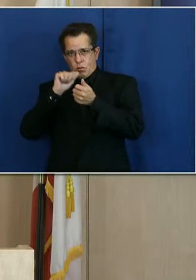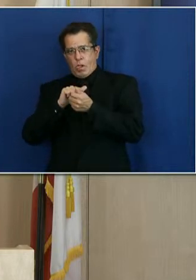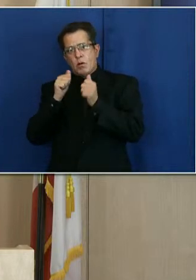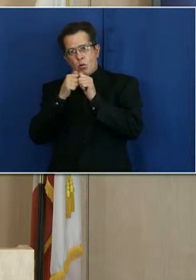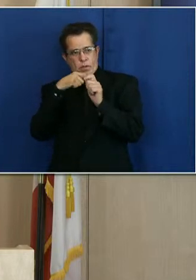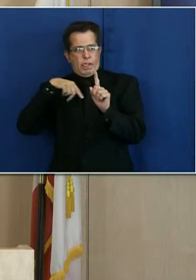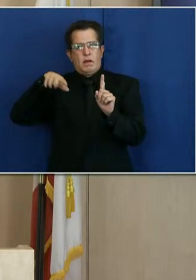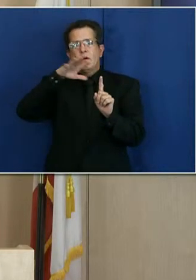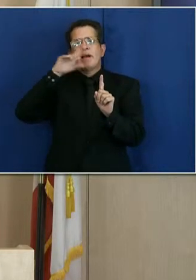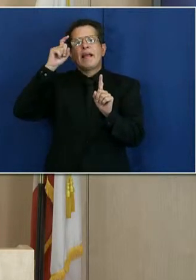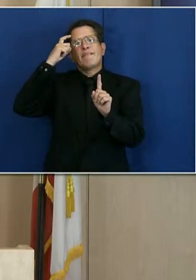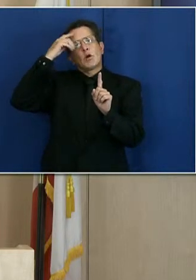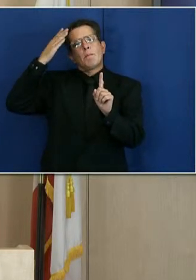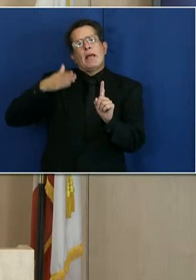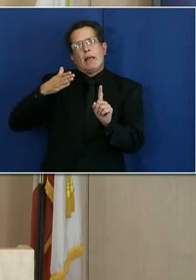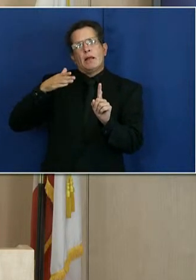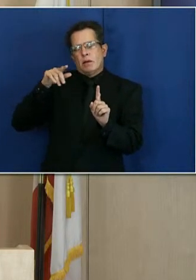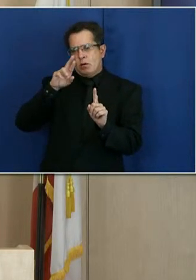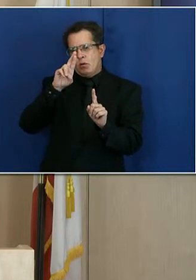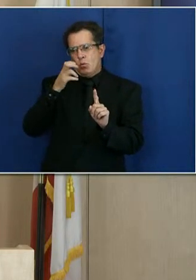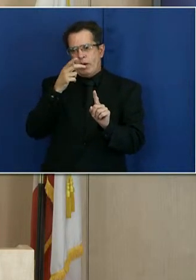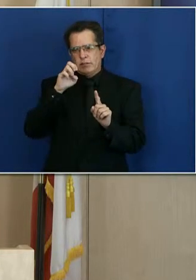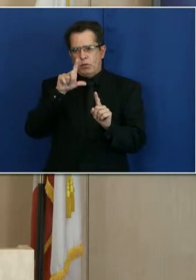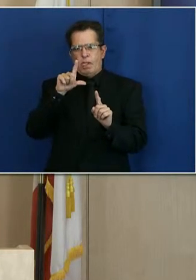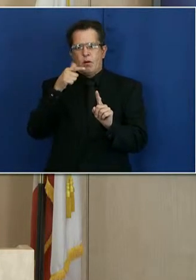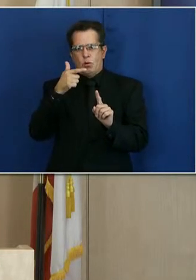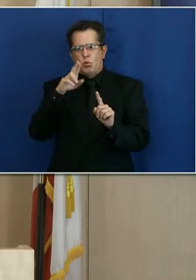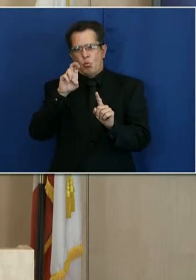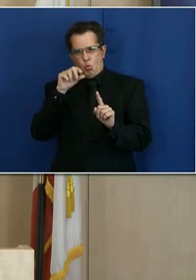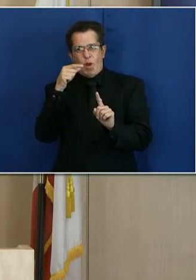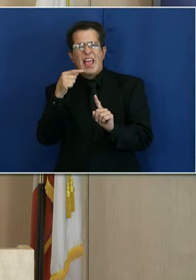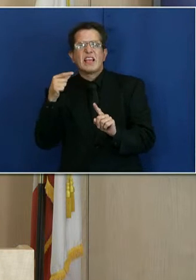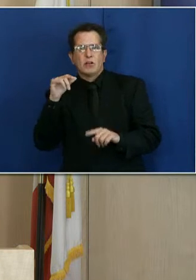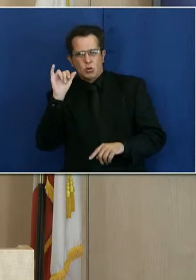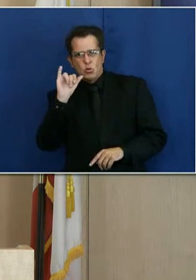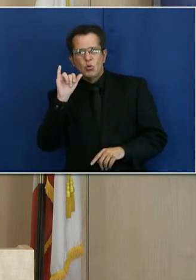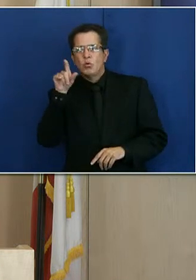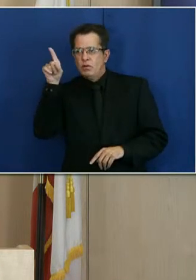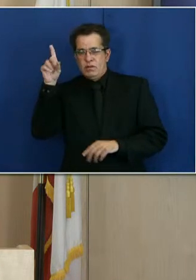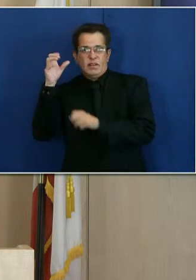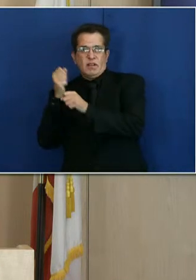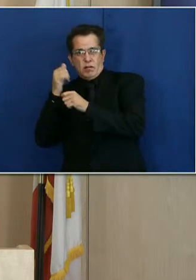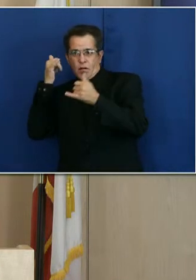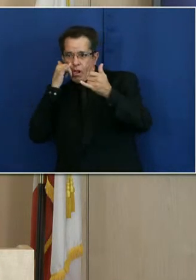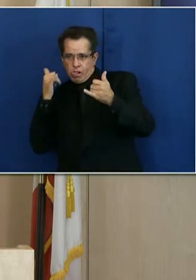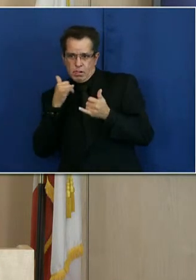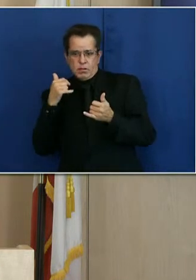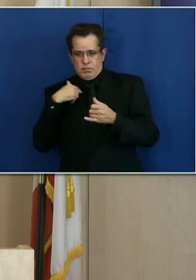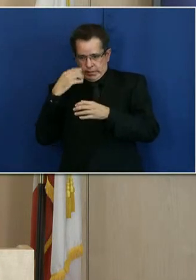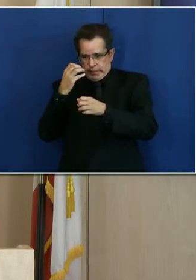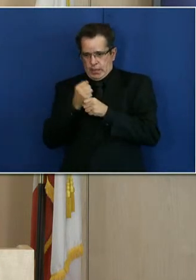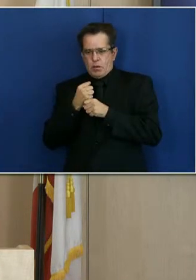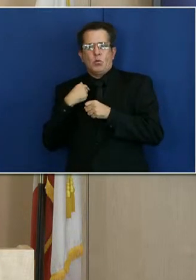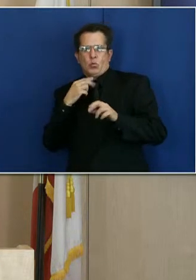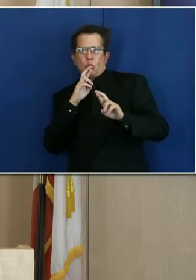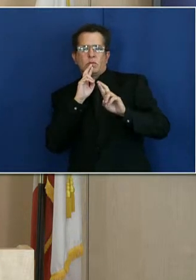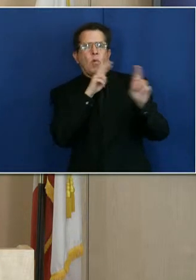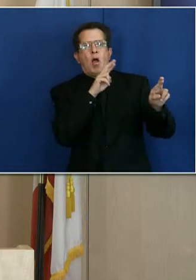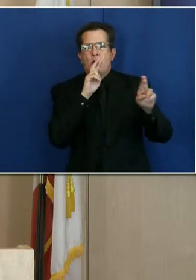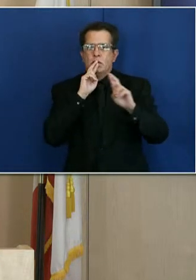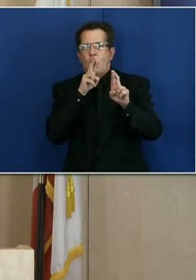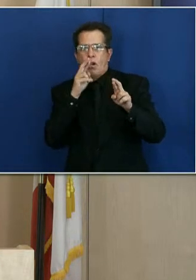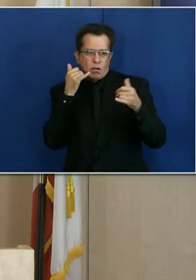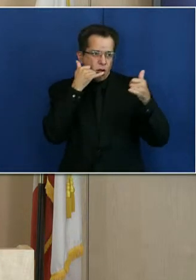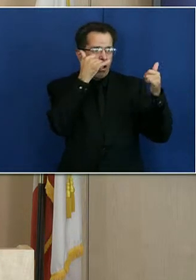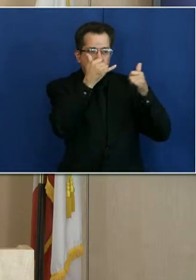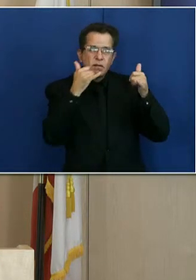community through our government relations person, Rachel Gregg. She's been fielding phone calls from members of the community, and then we respond to those, and then we do the follow-up that